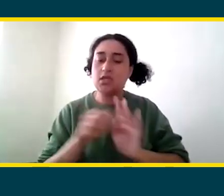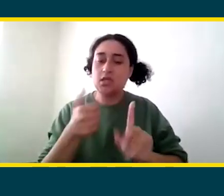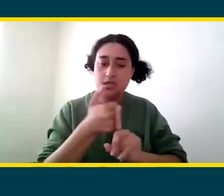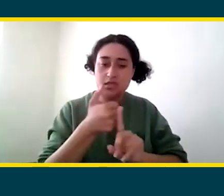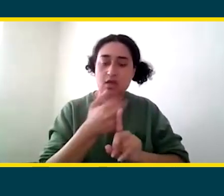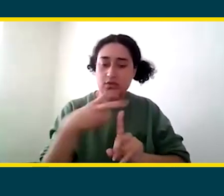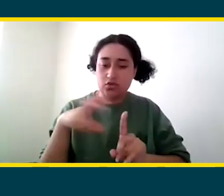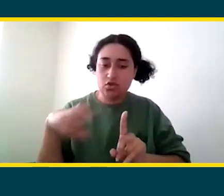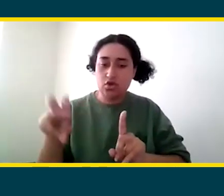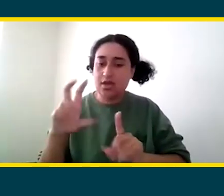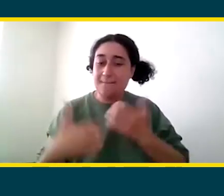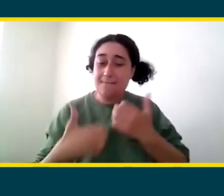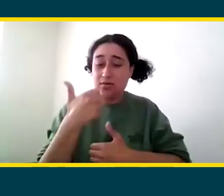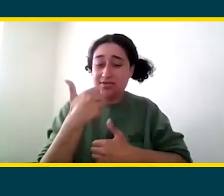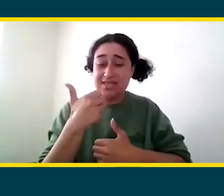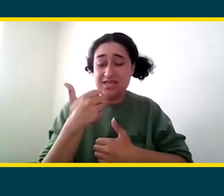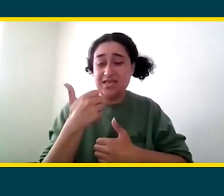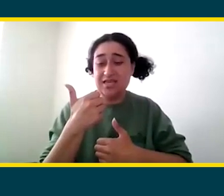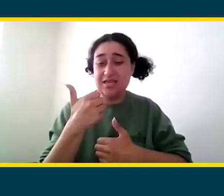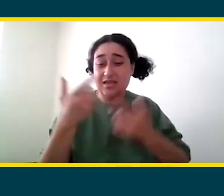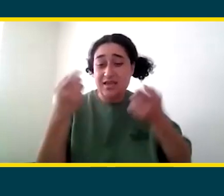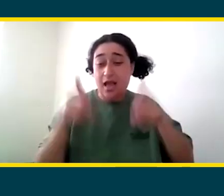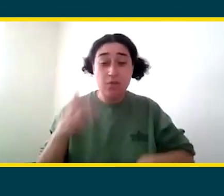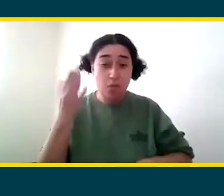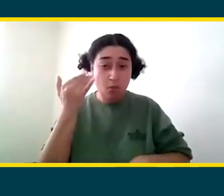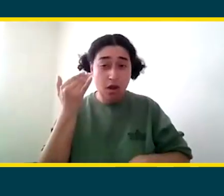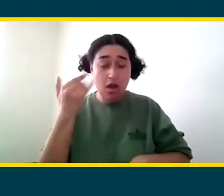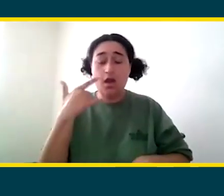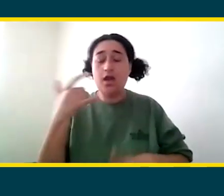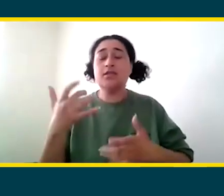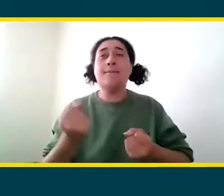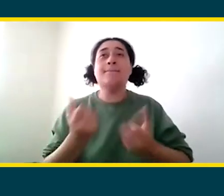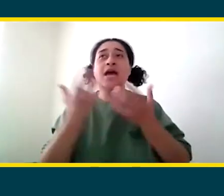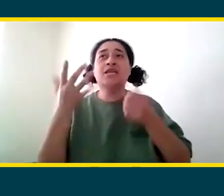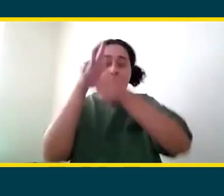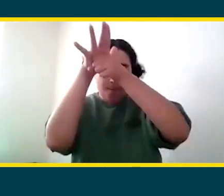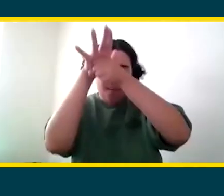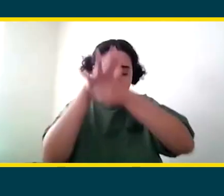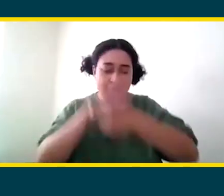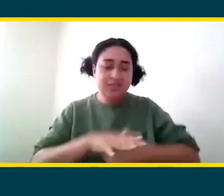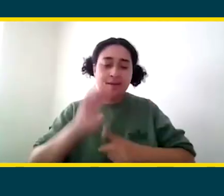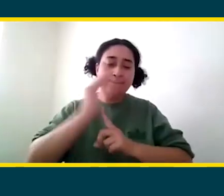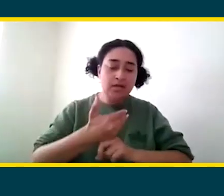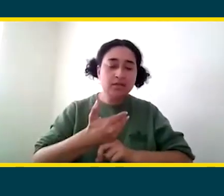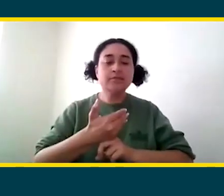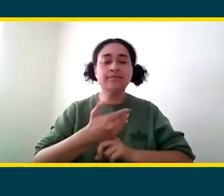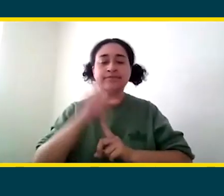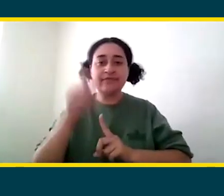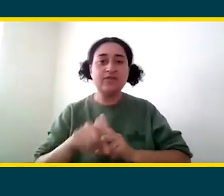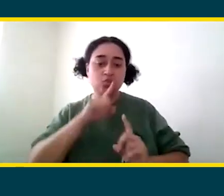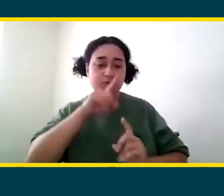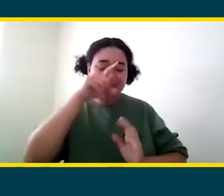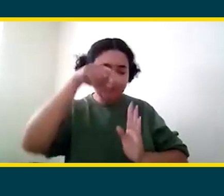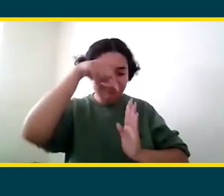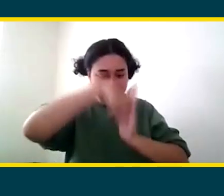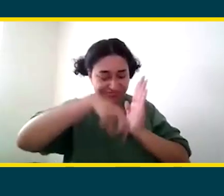exists mostly, to me, I feel, because of the amount of repression that you have to do, to where you've got to dig in there and find the